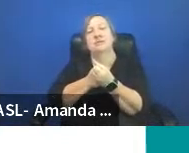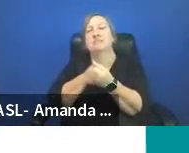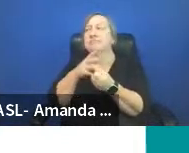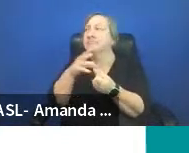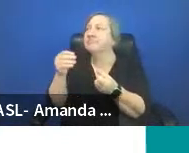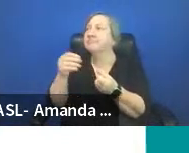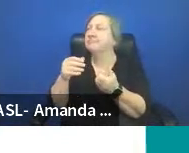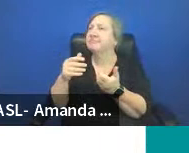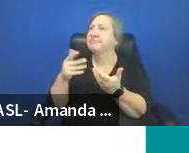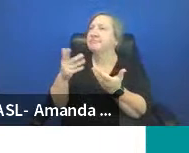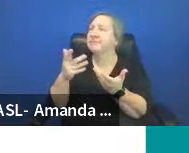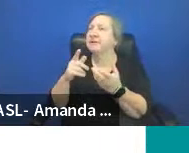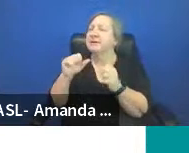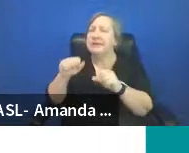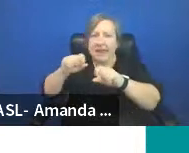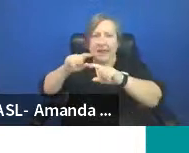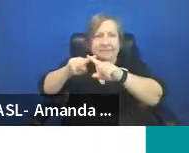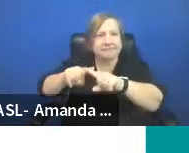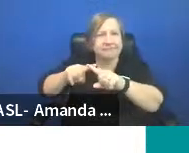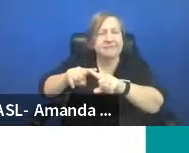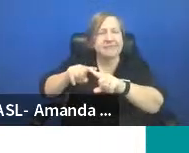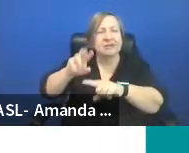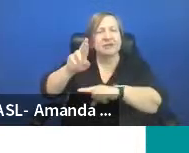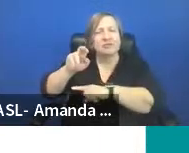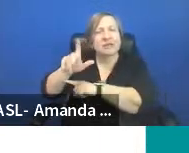reliable environment.